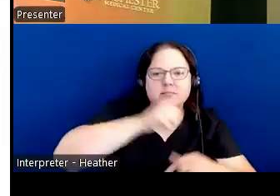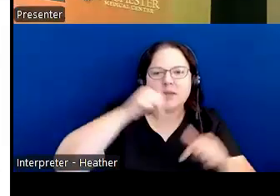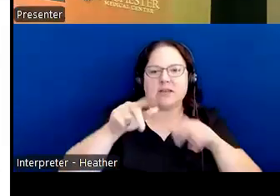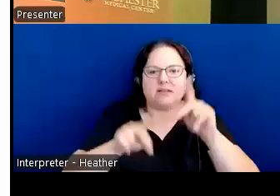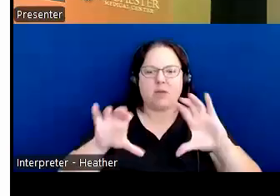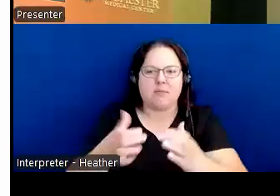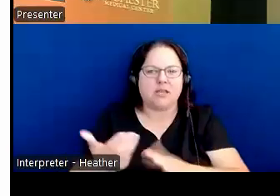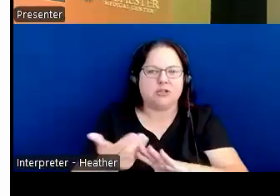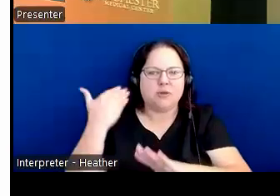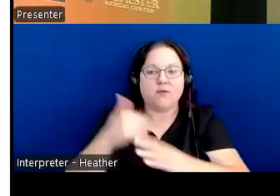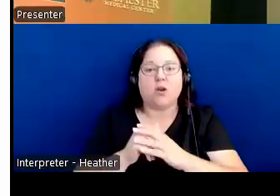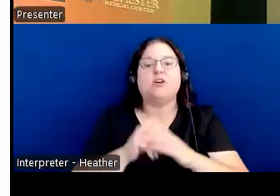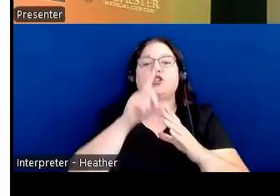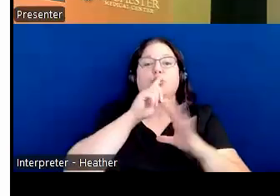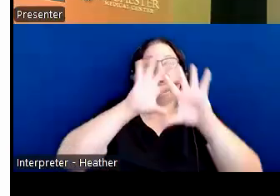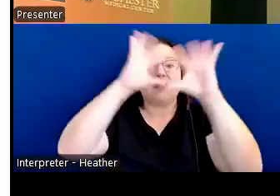Just to put it all together,